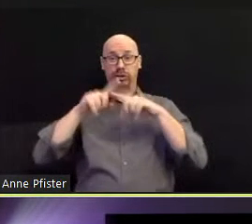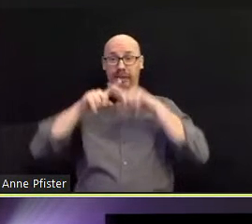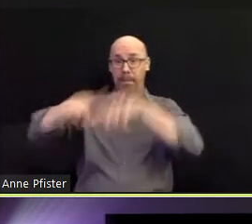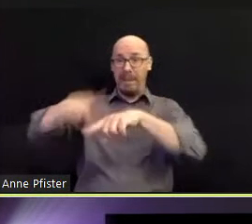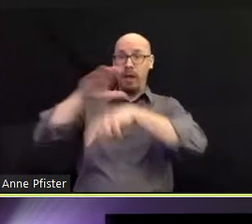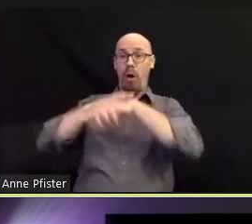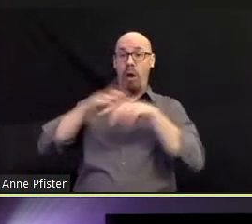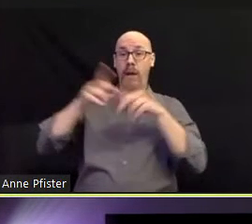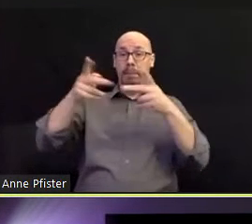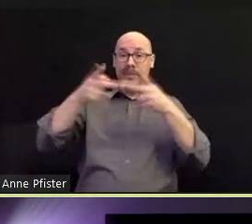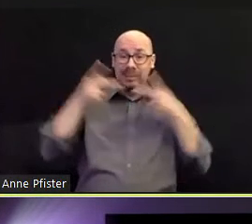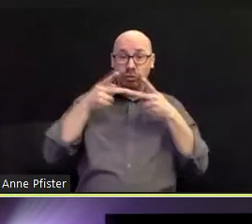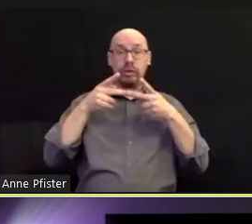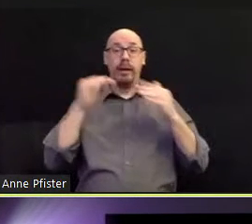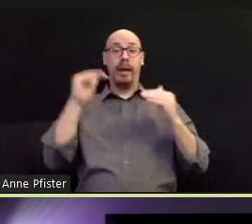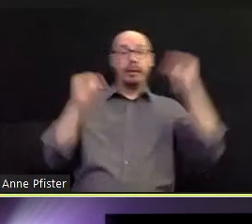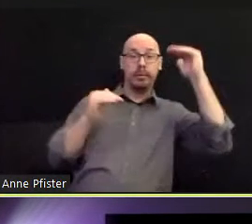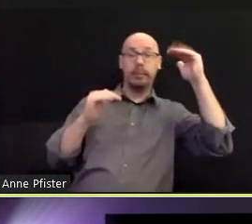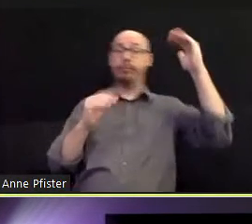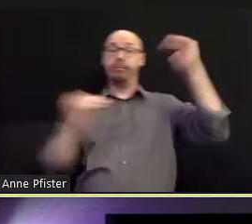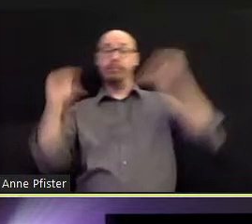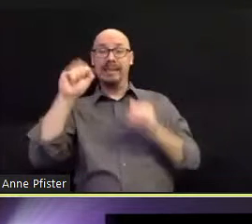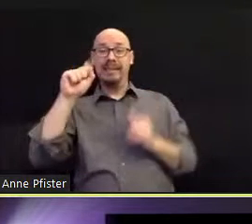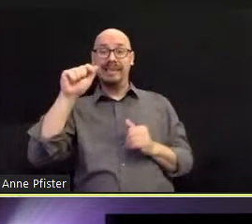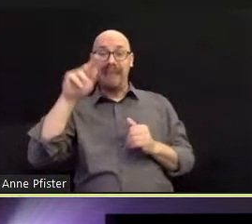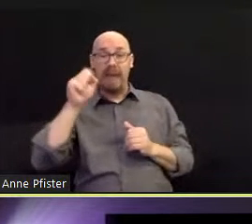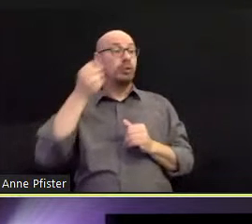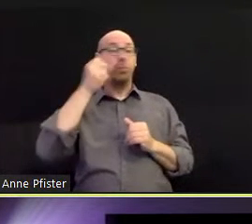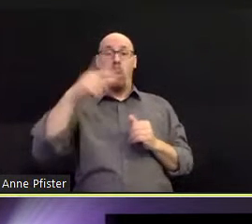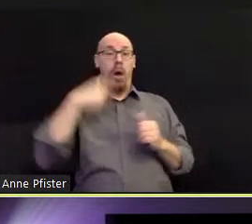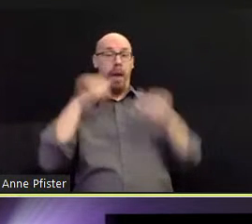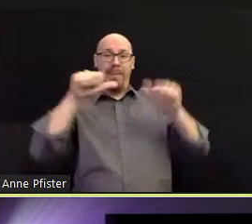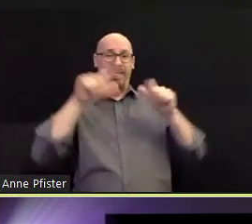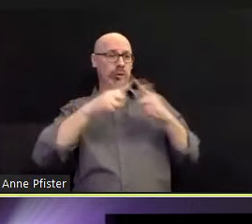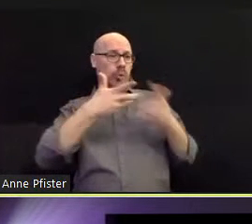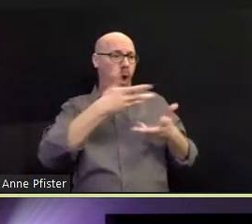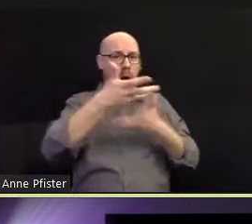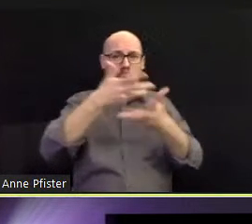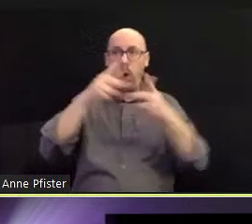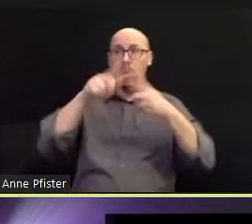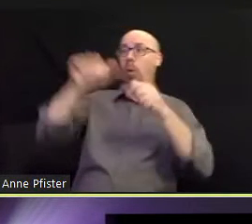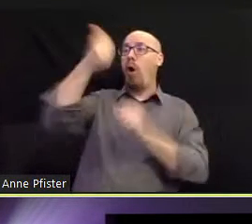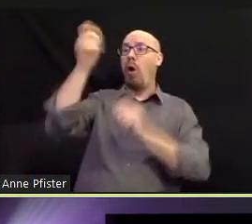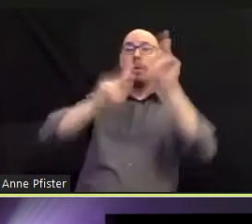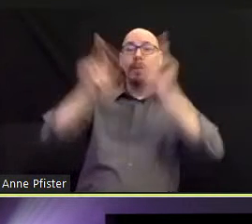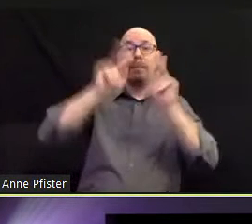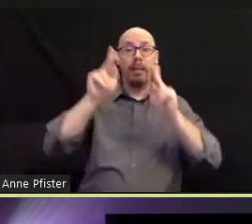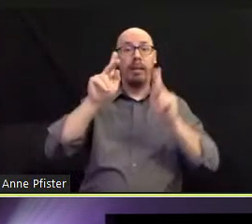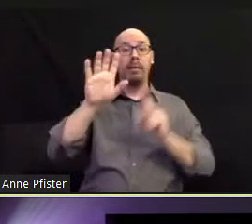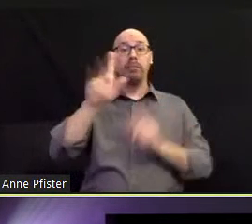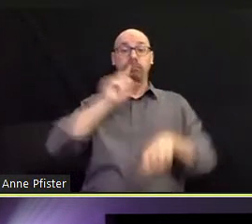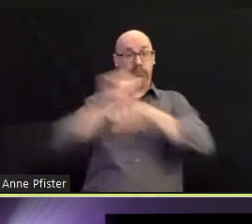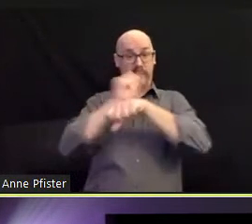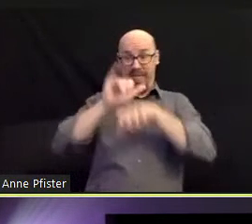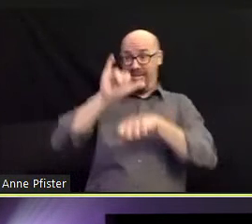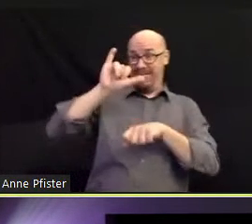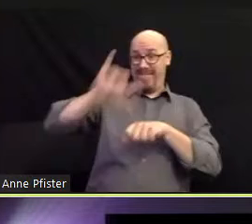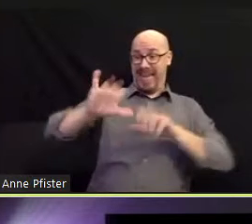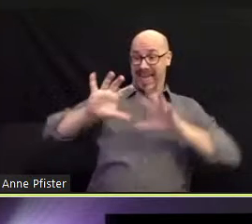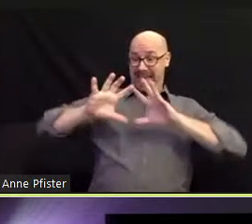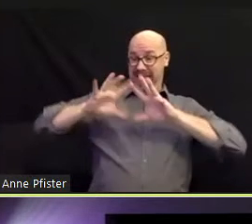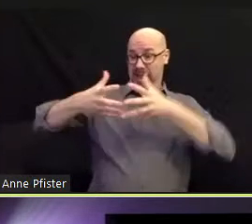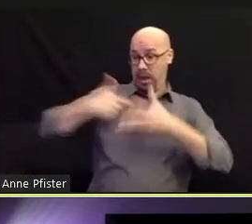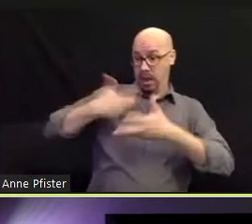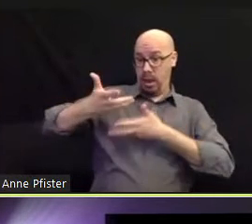the individual's ability to orient themselves to each other and to their social worlds. In fact, that orientation within social groups is the